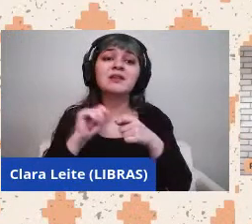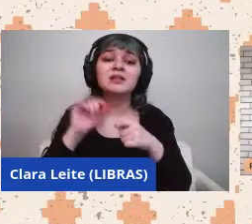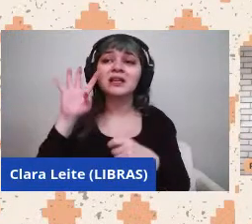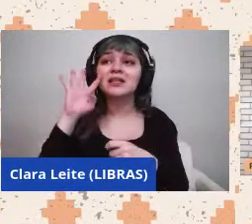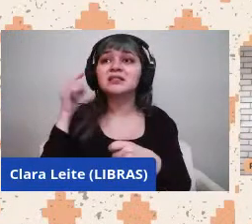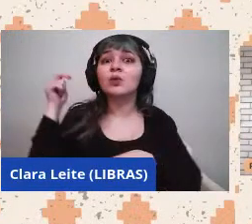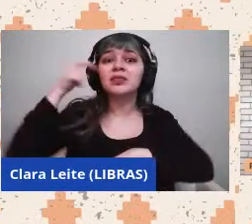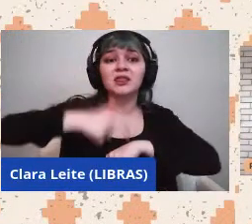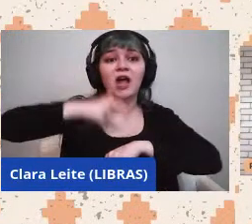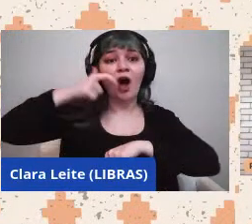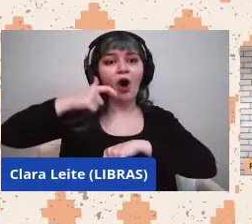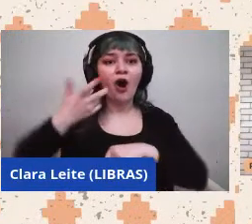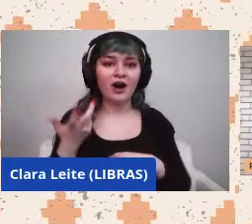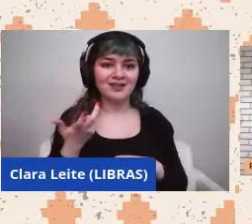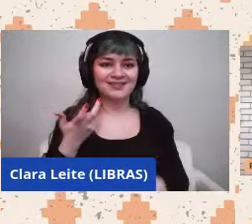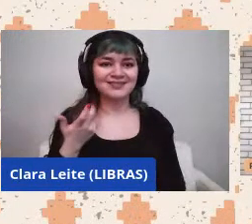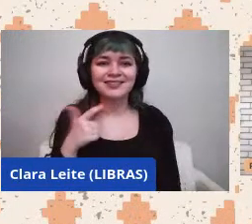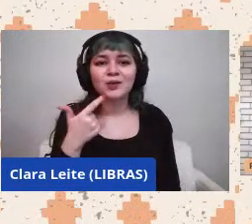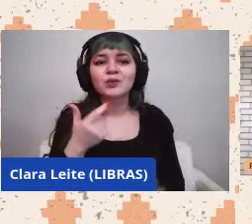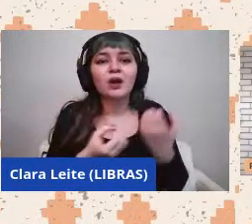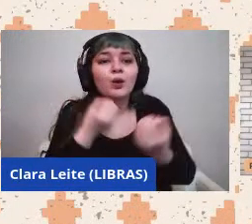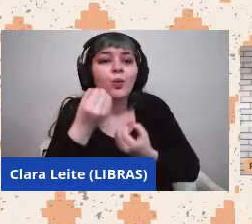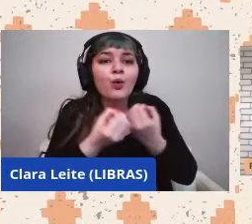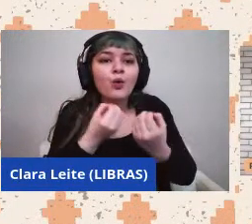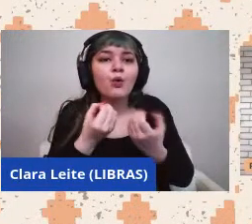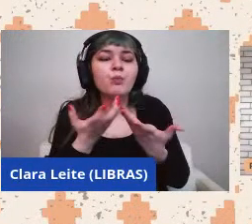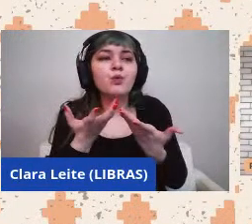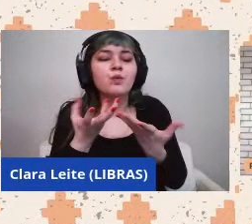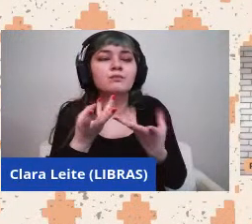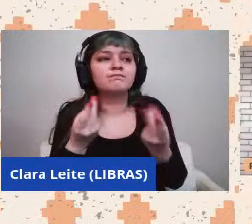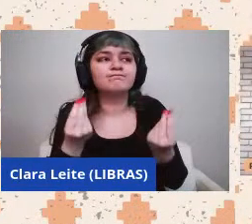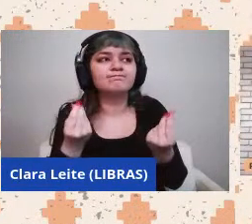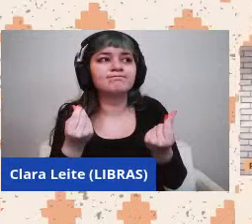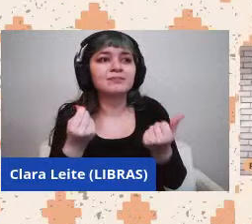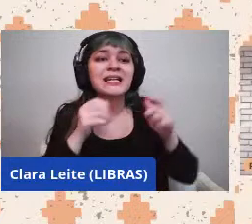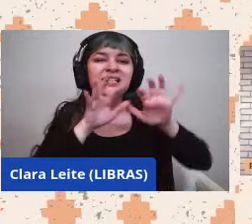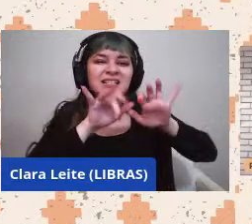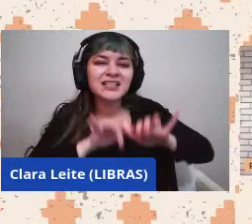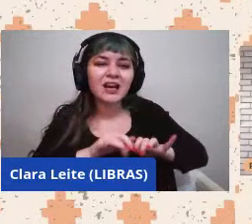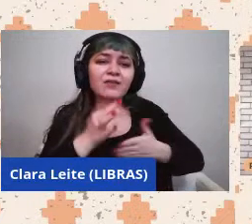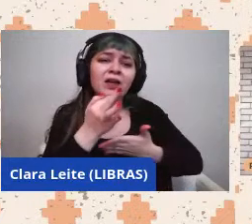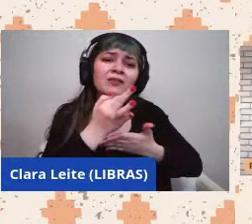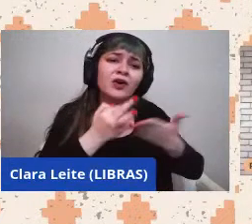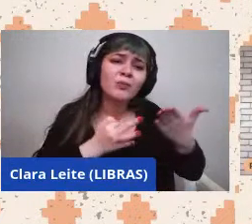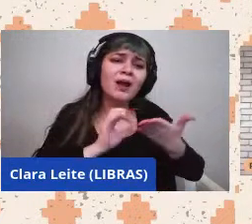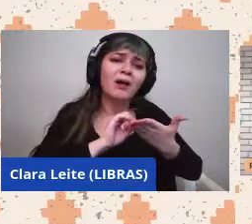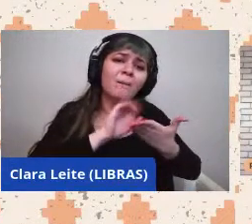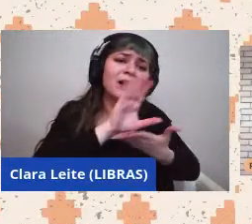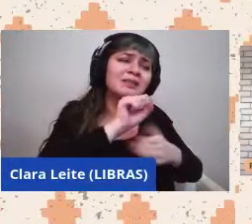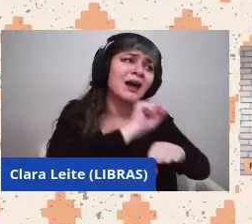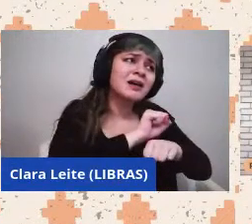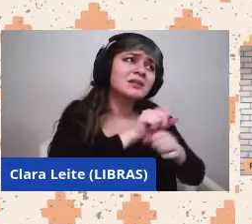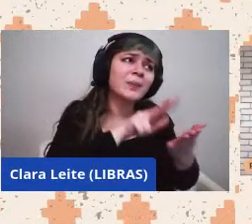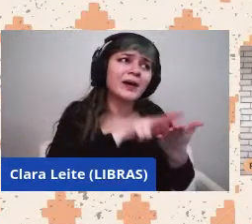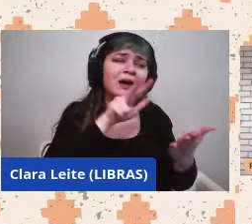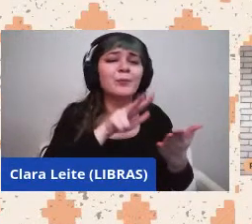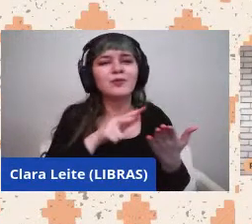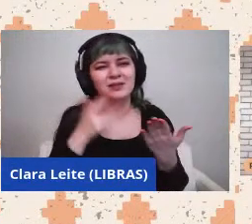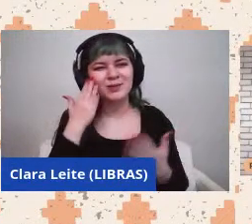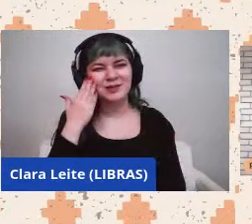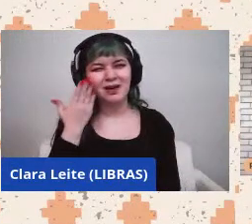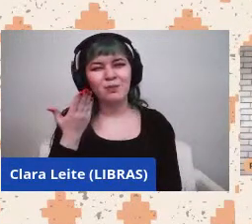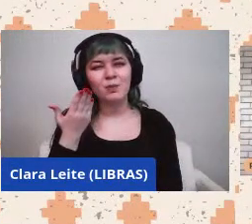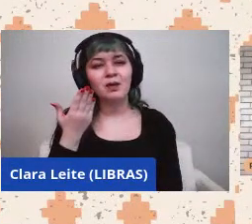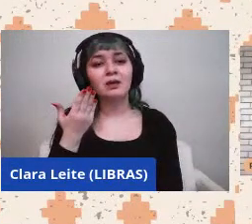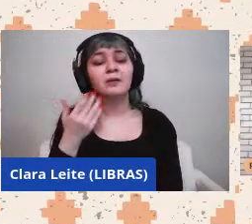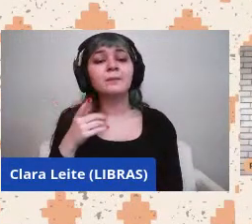the spot, and you just don't have the time to write a form to gain approval of this. So I think